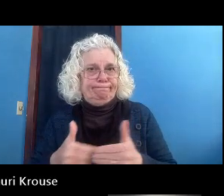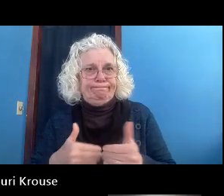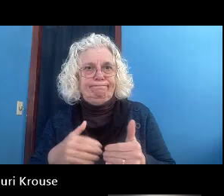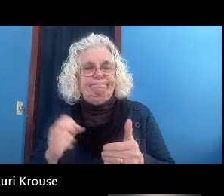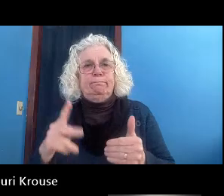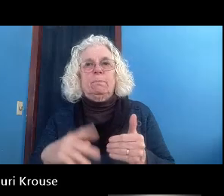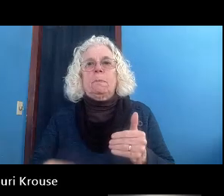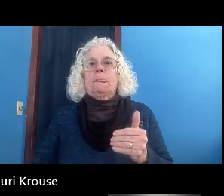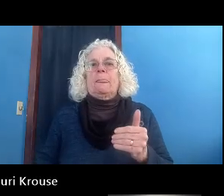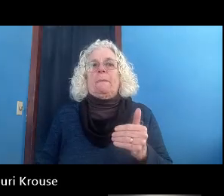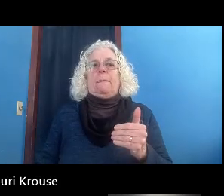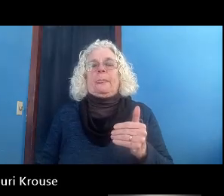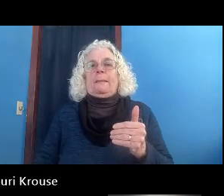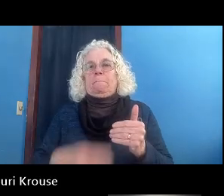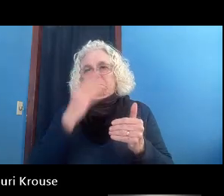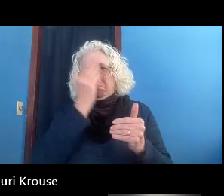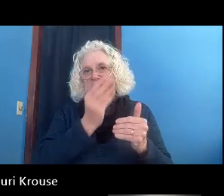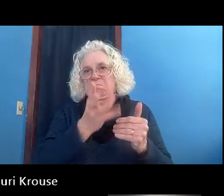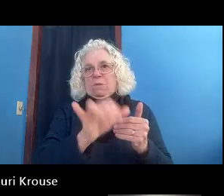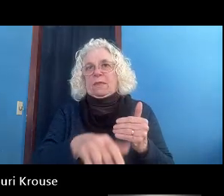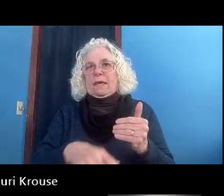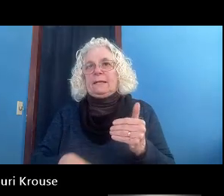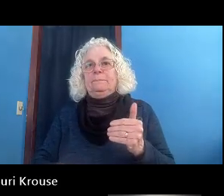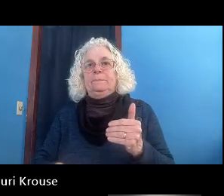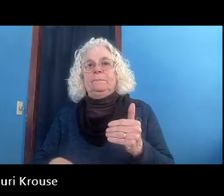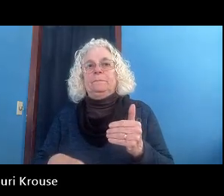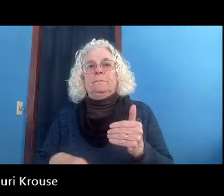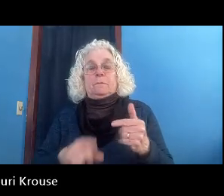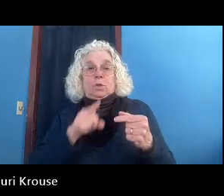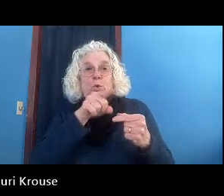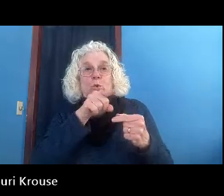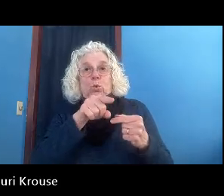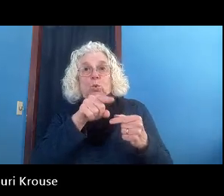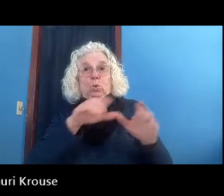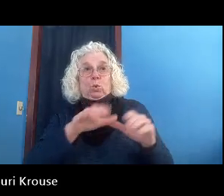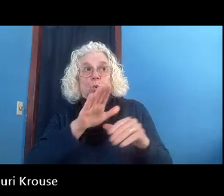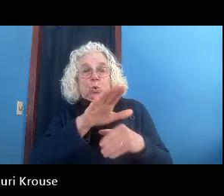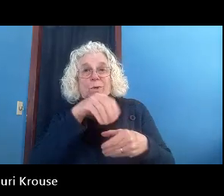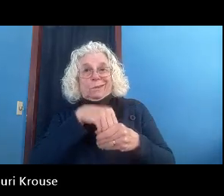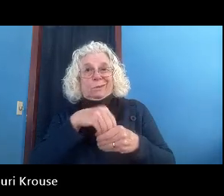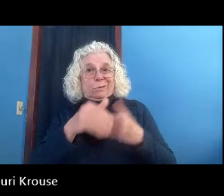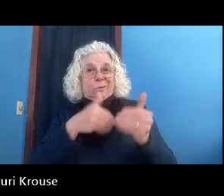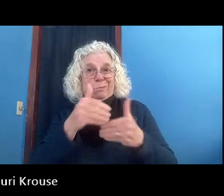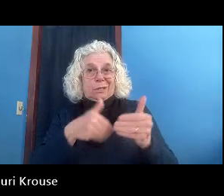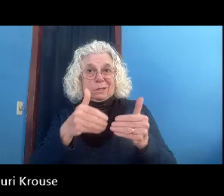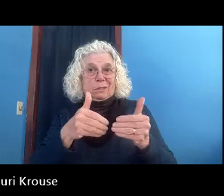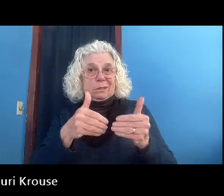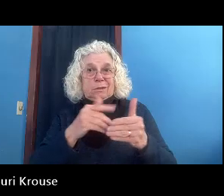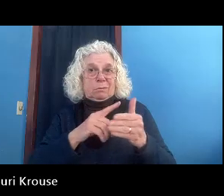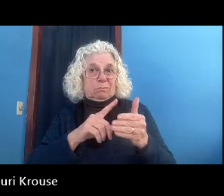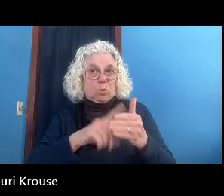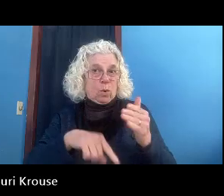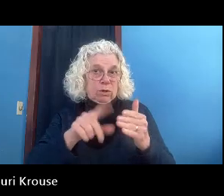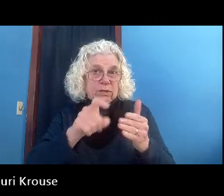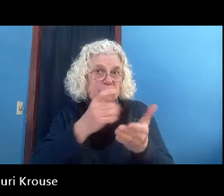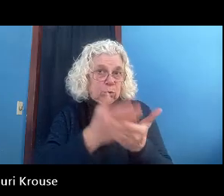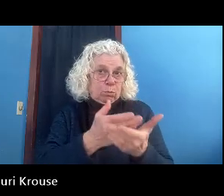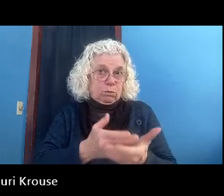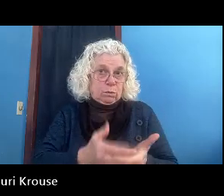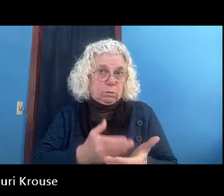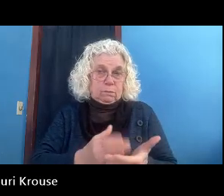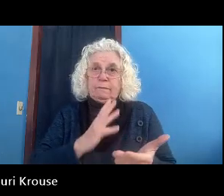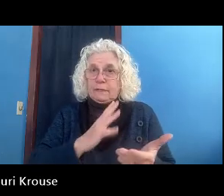wanted to put that out there here. So after whatever internal processing or disclosure within that's needed, a lot